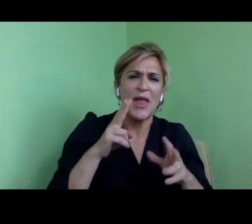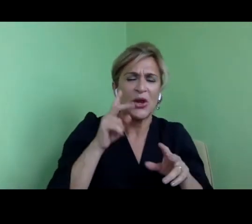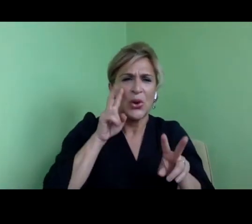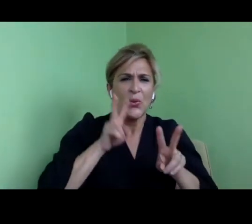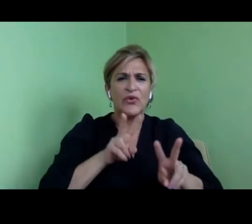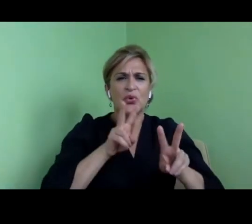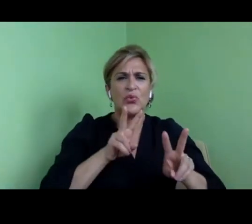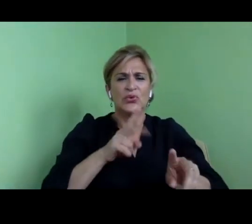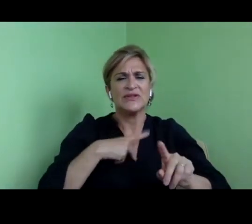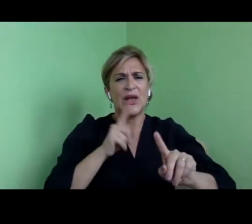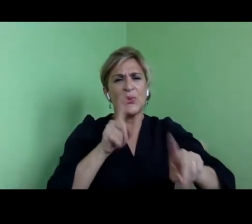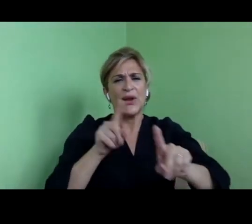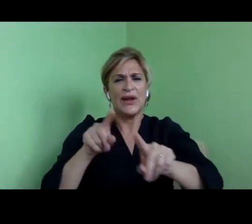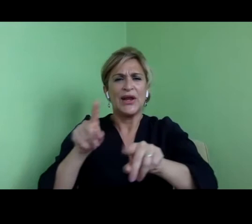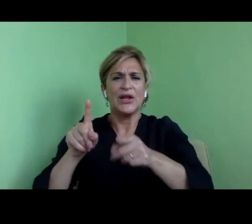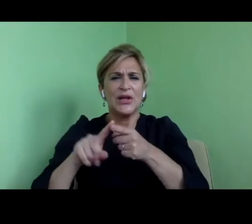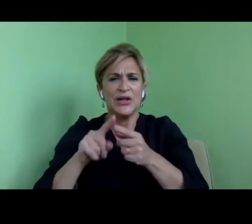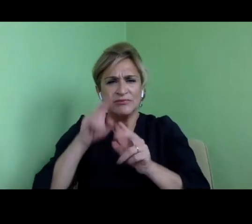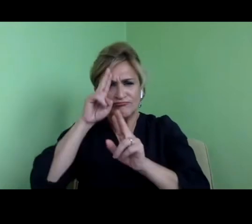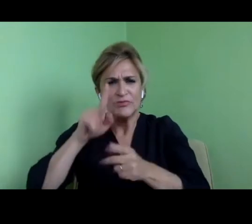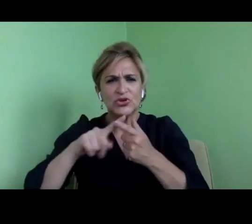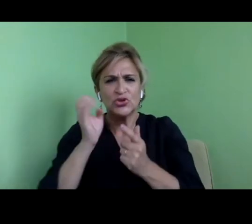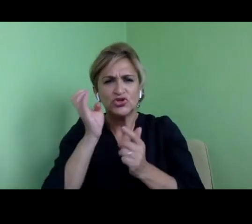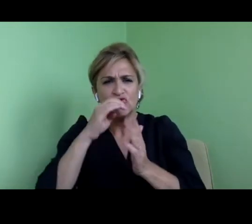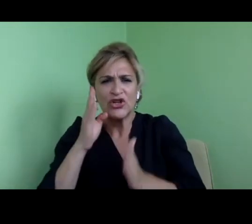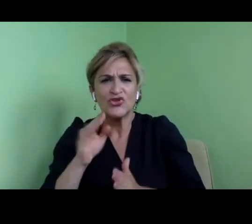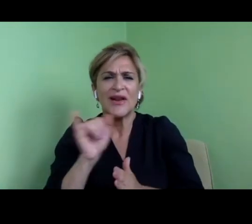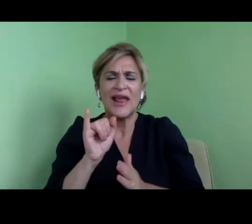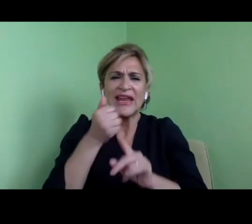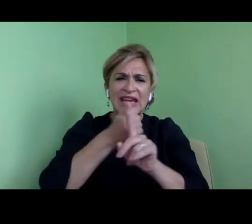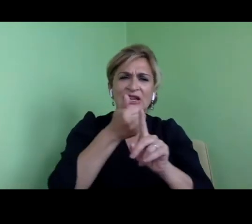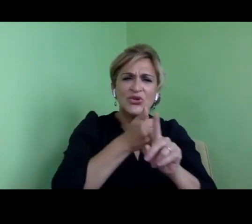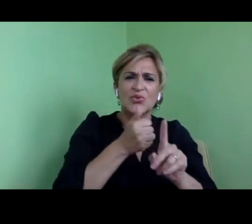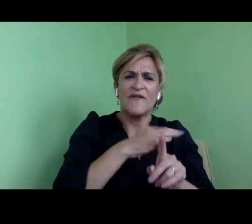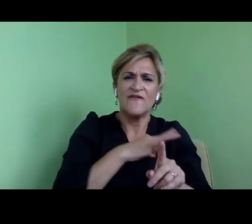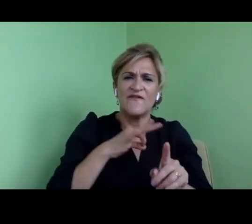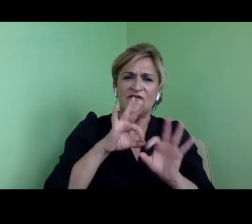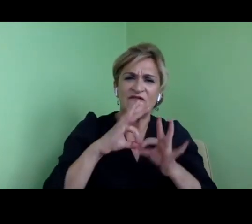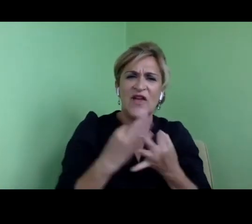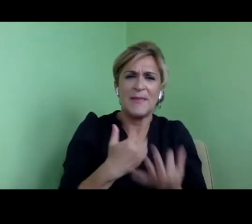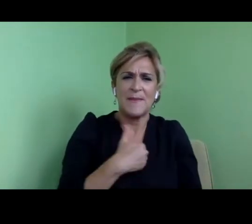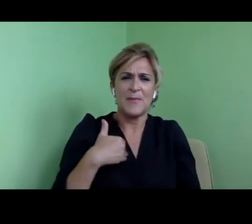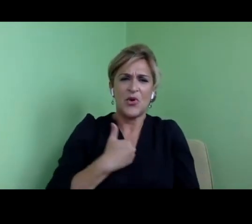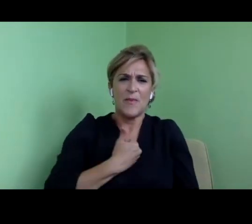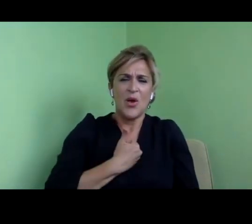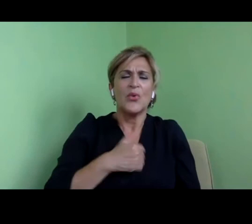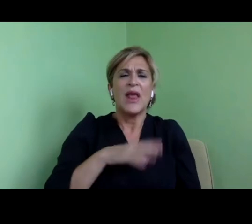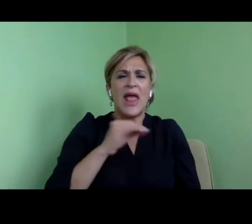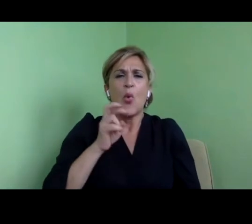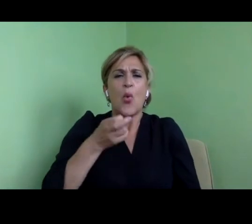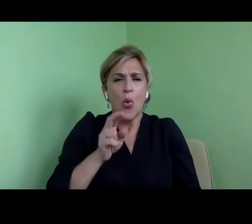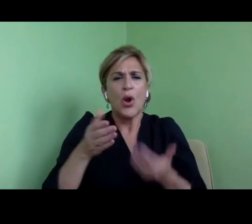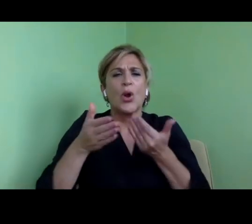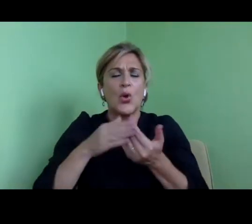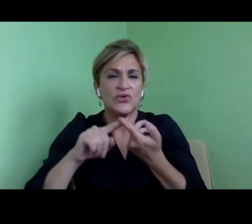paying tribute to strangers as if each were a family member of my own or a close friend. But the